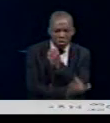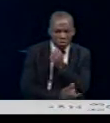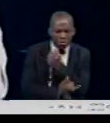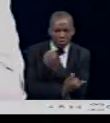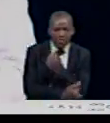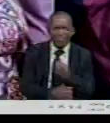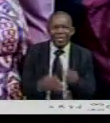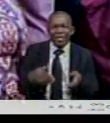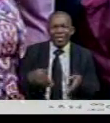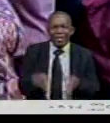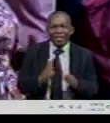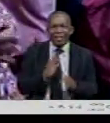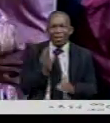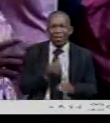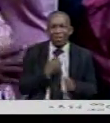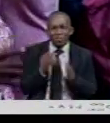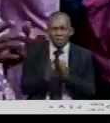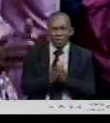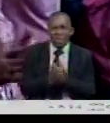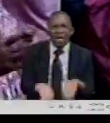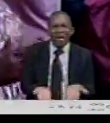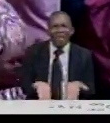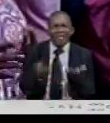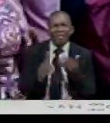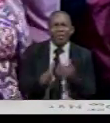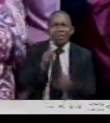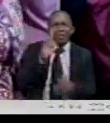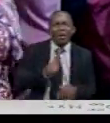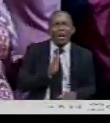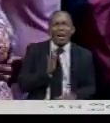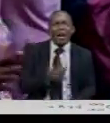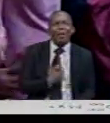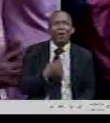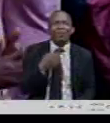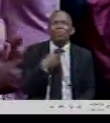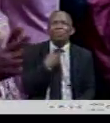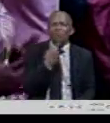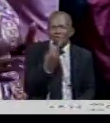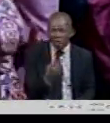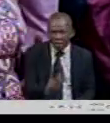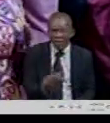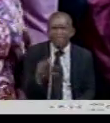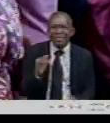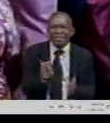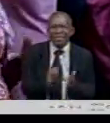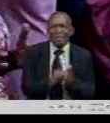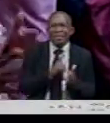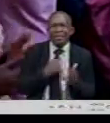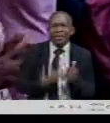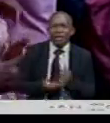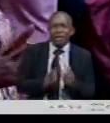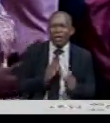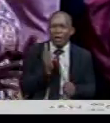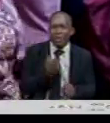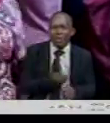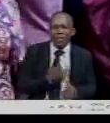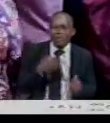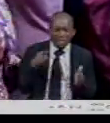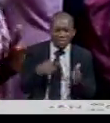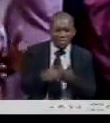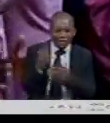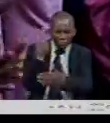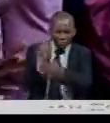our voices and call upon the Lord. Oh Lord, as you did for David, you do for your servant. That the vision of